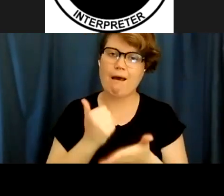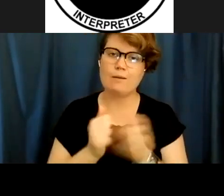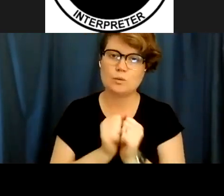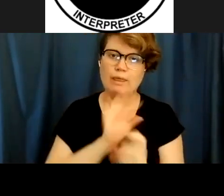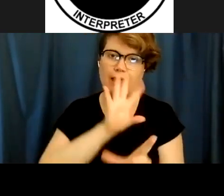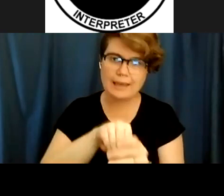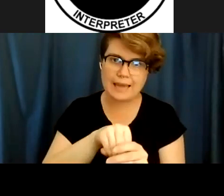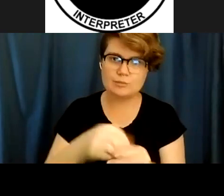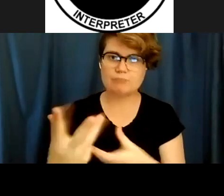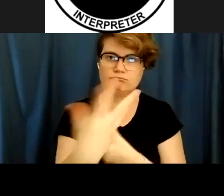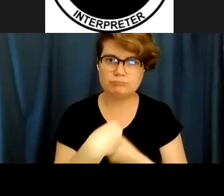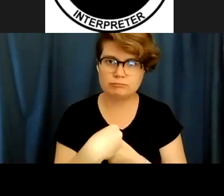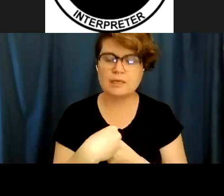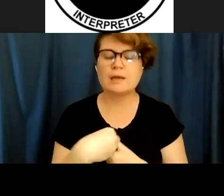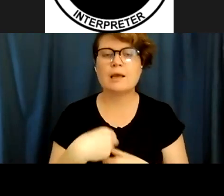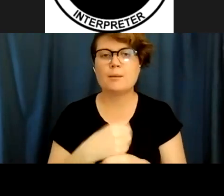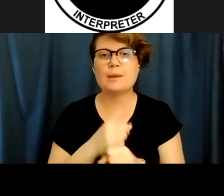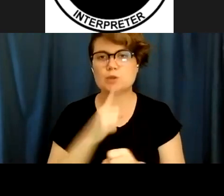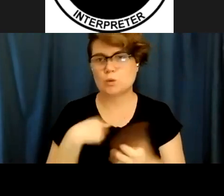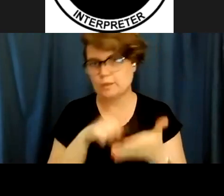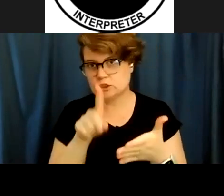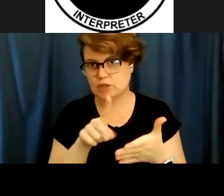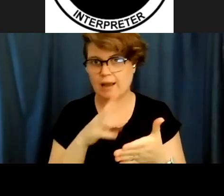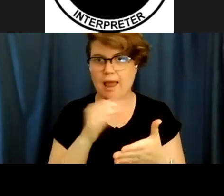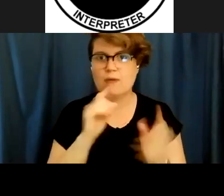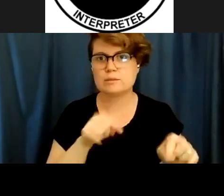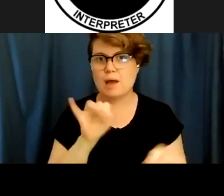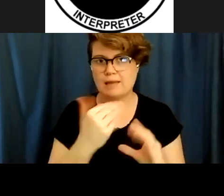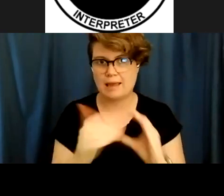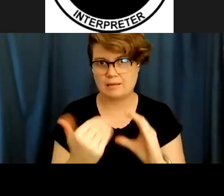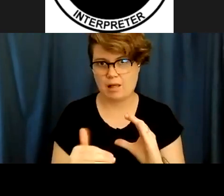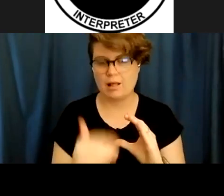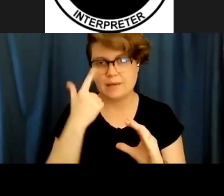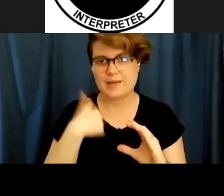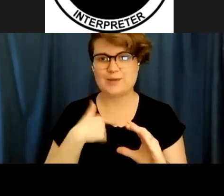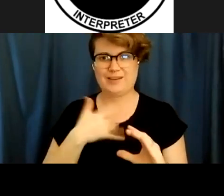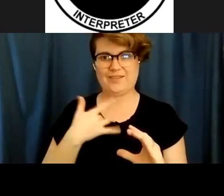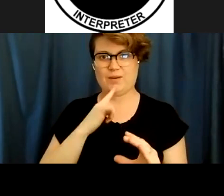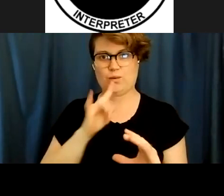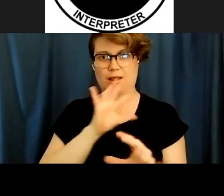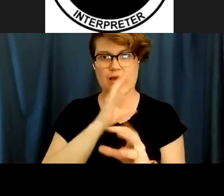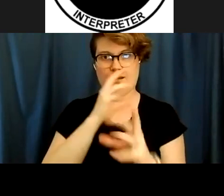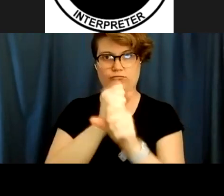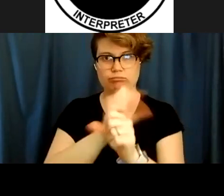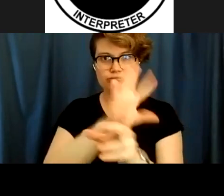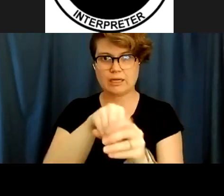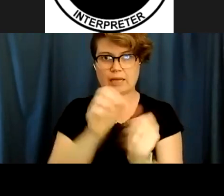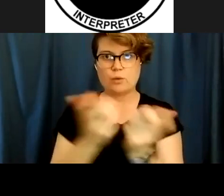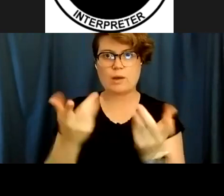the likelihood of us checking or responding to that email because we're really engaged in what's happening in that video